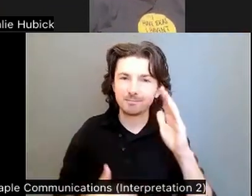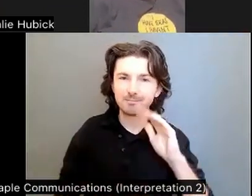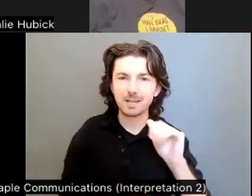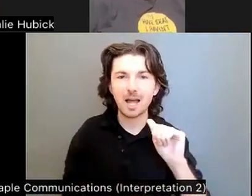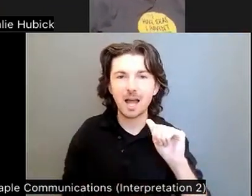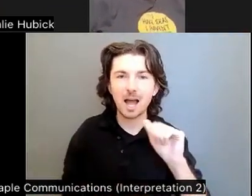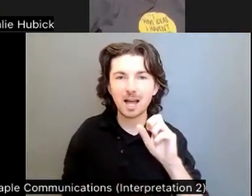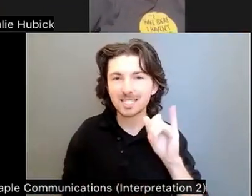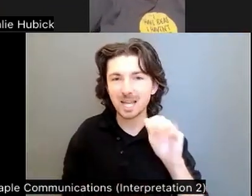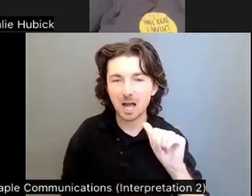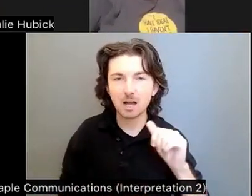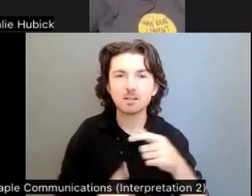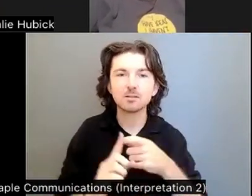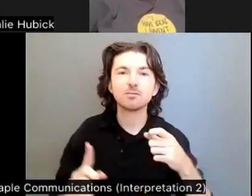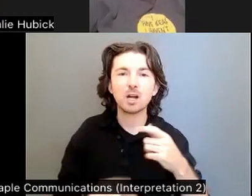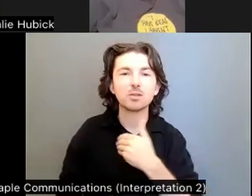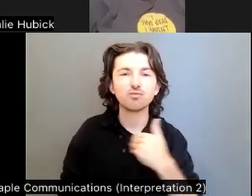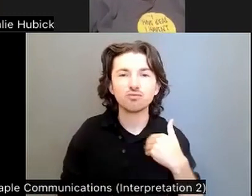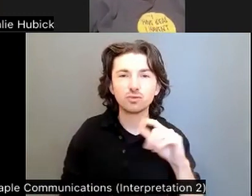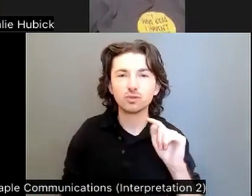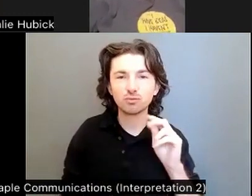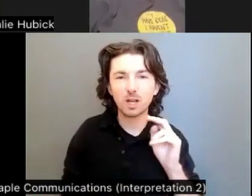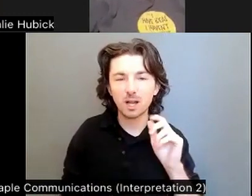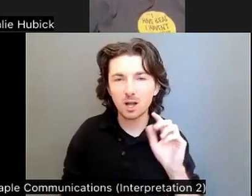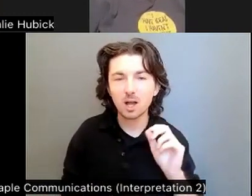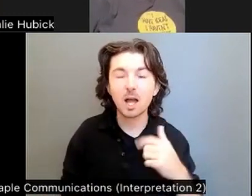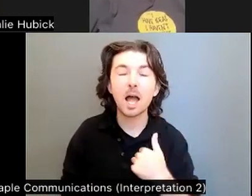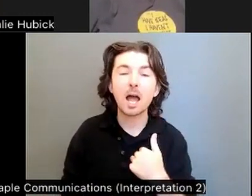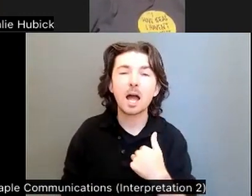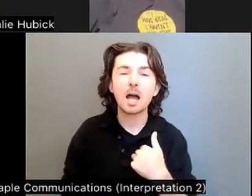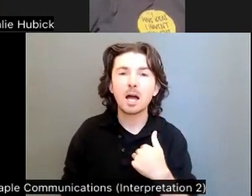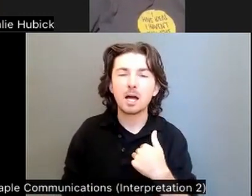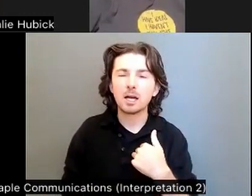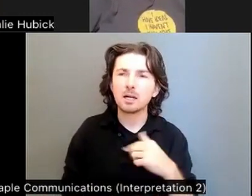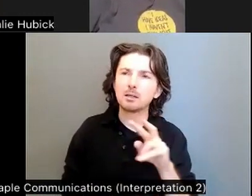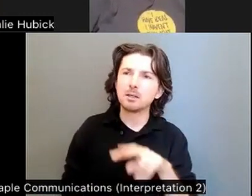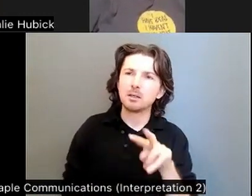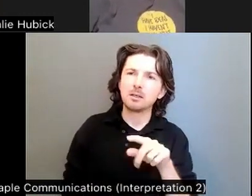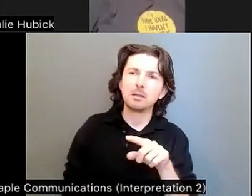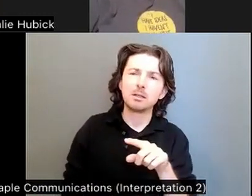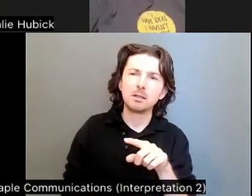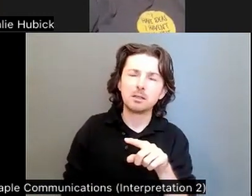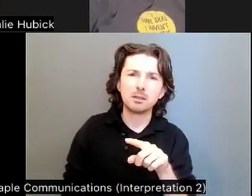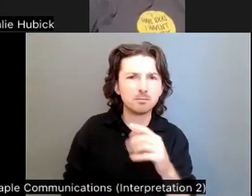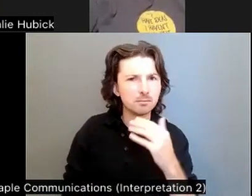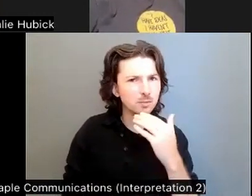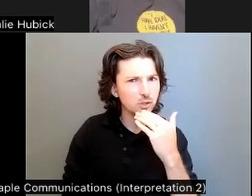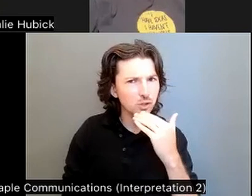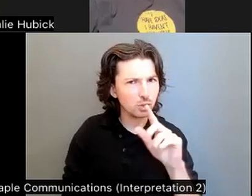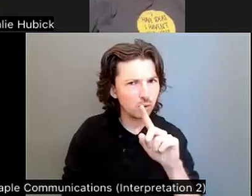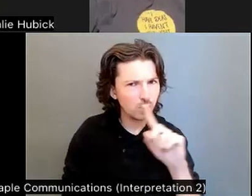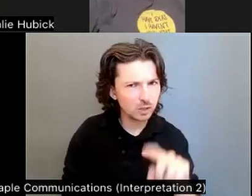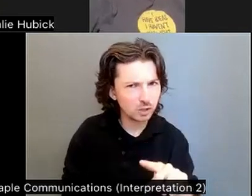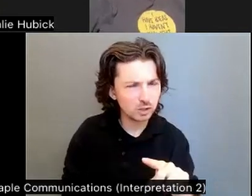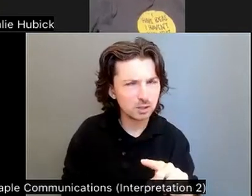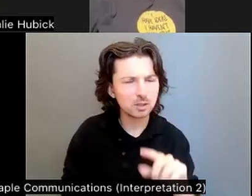from Toronto. And that was a really good question, Lucia. I think,